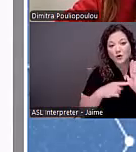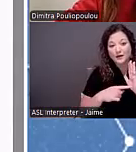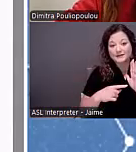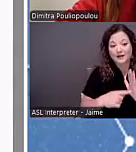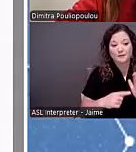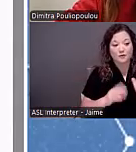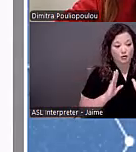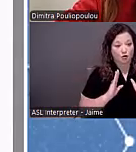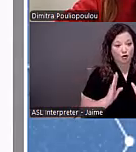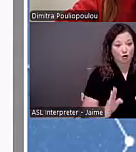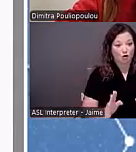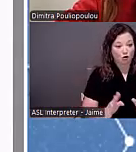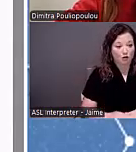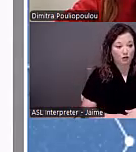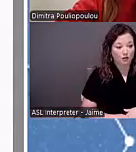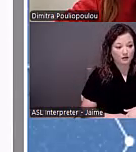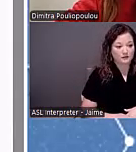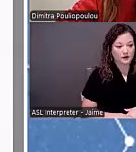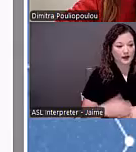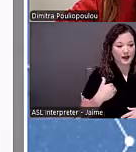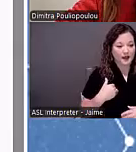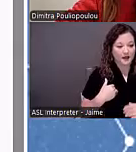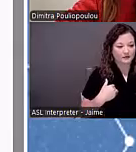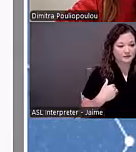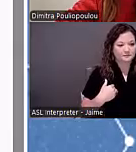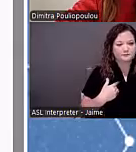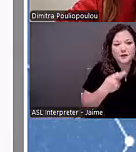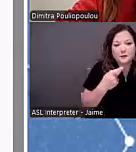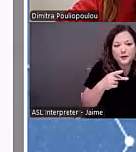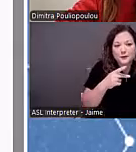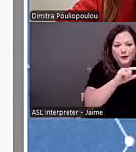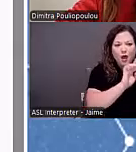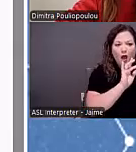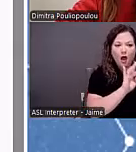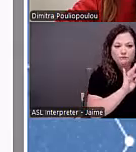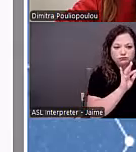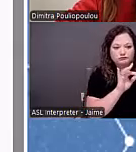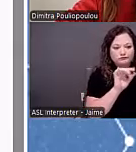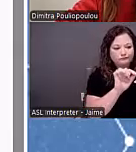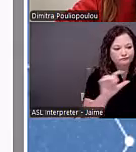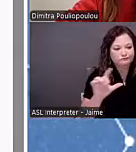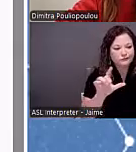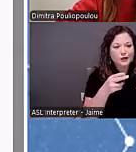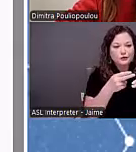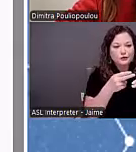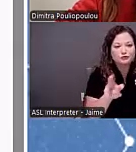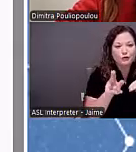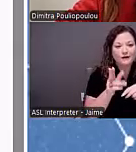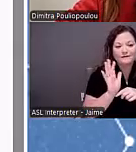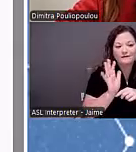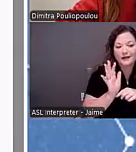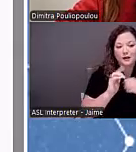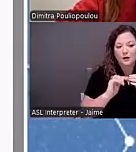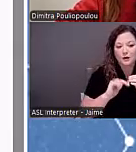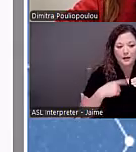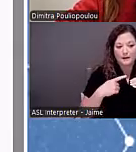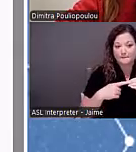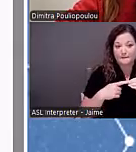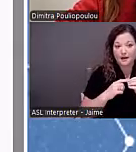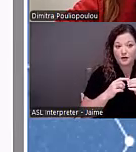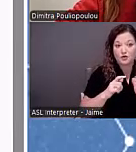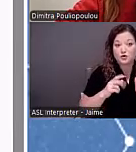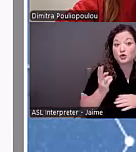then there are markers that they can click on. And there are short videos about, for example, using